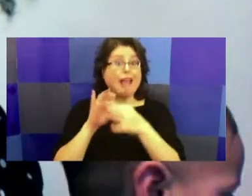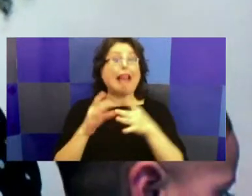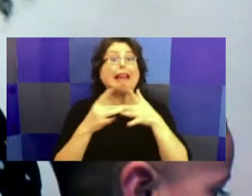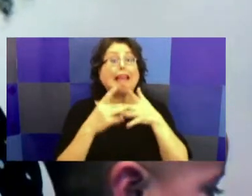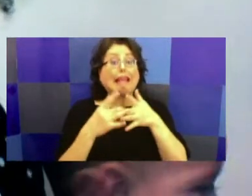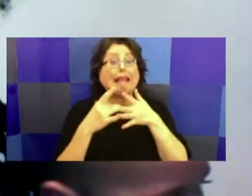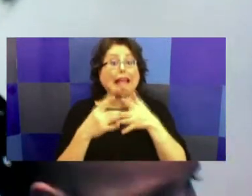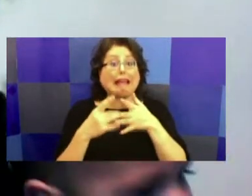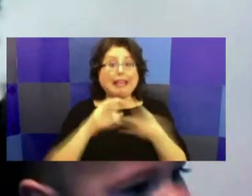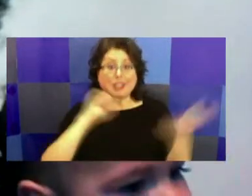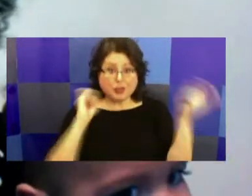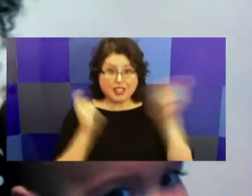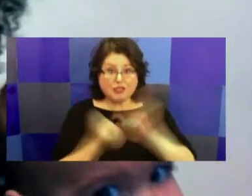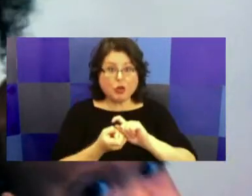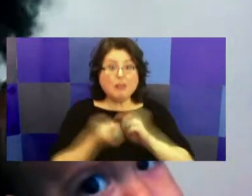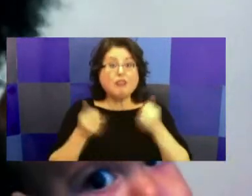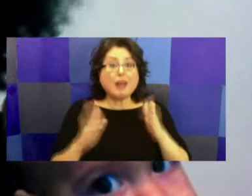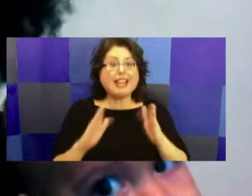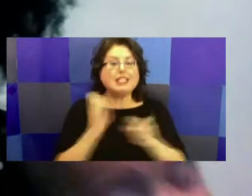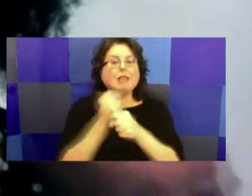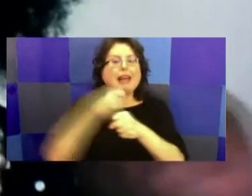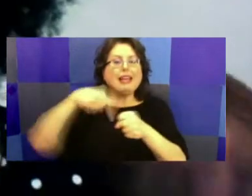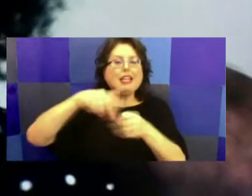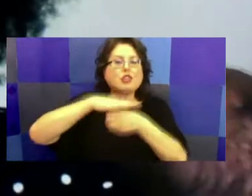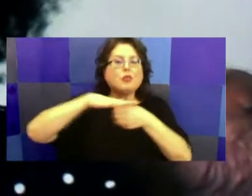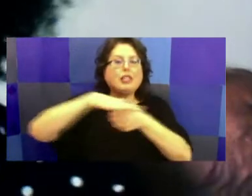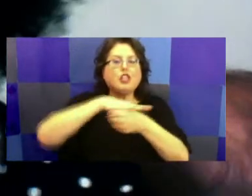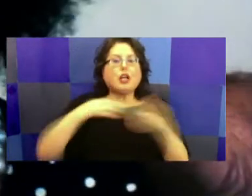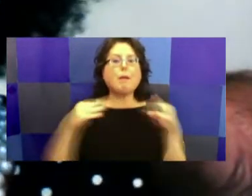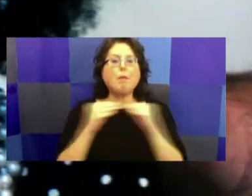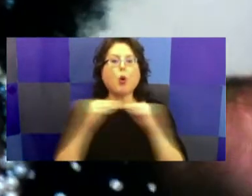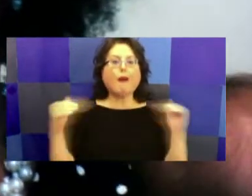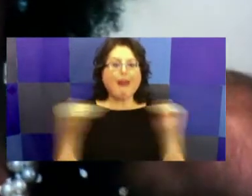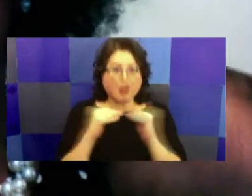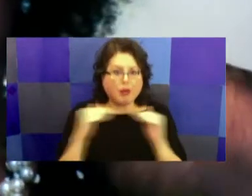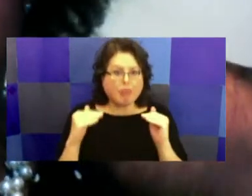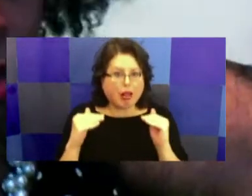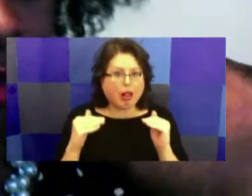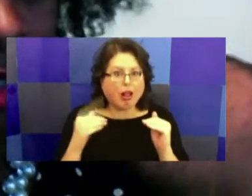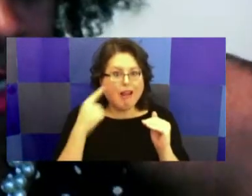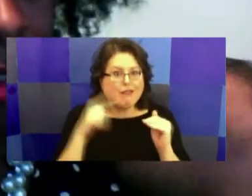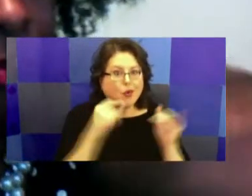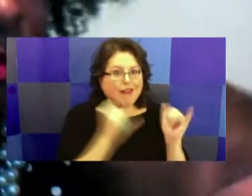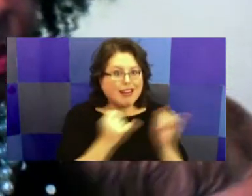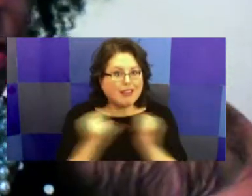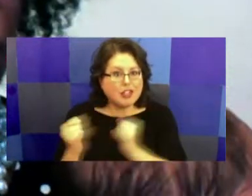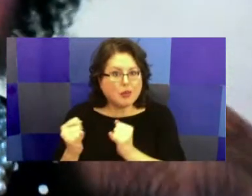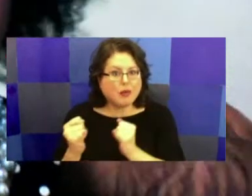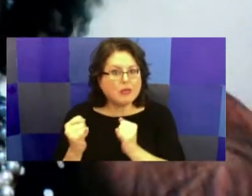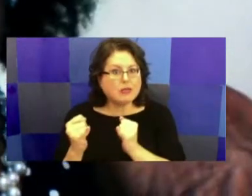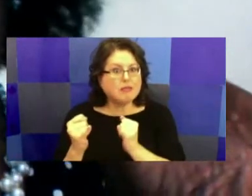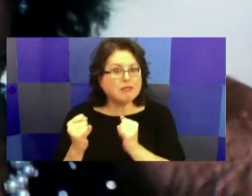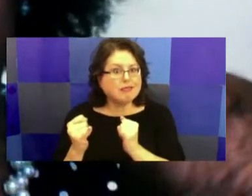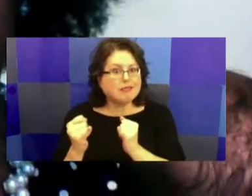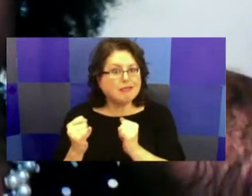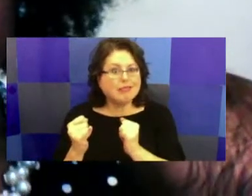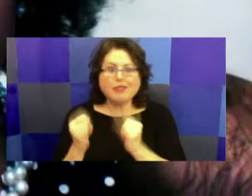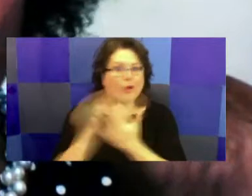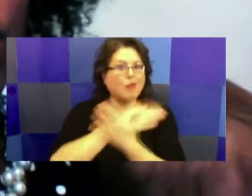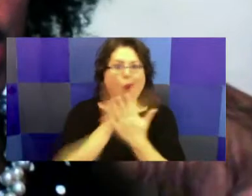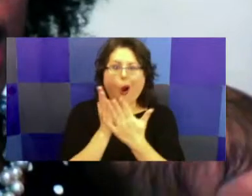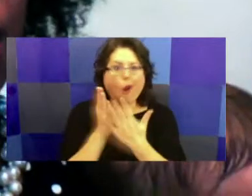ways to make the region more equitable for individuals across